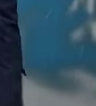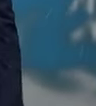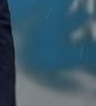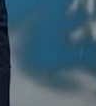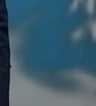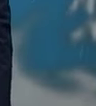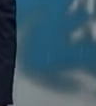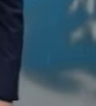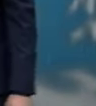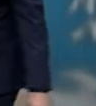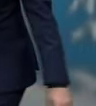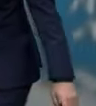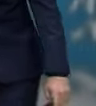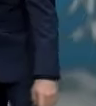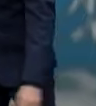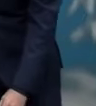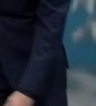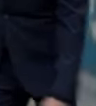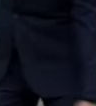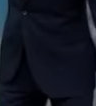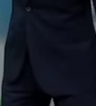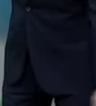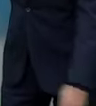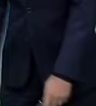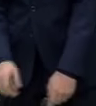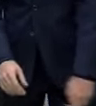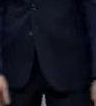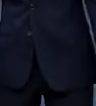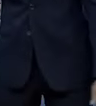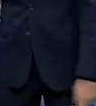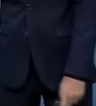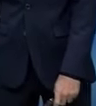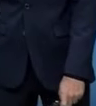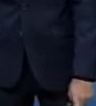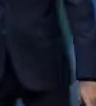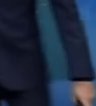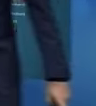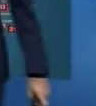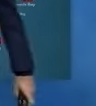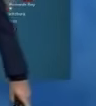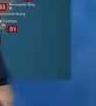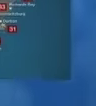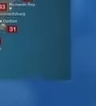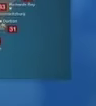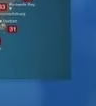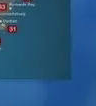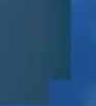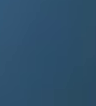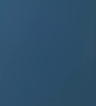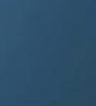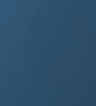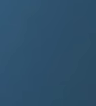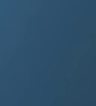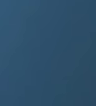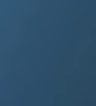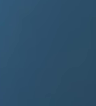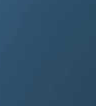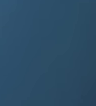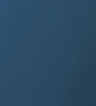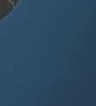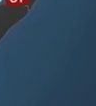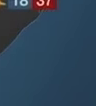going to have some light rain spreading towards the Garden Route as well as other areas in the Eastern Cape. The heatwave persists for some parts